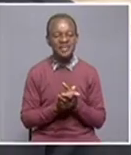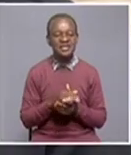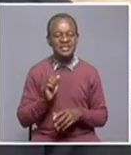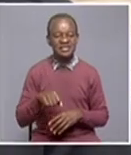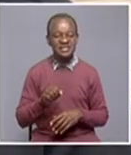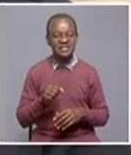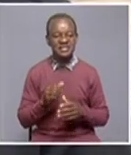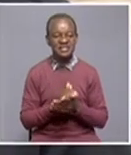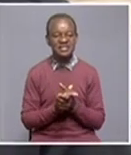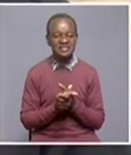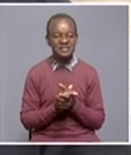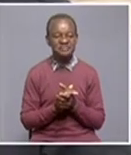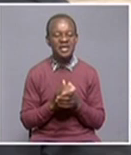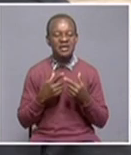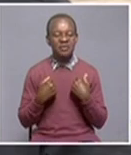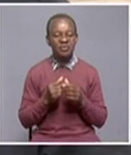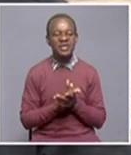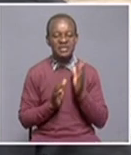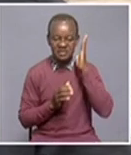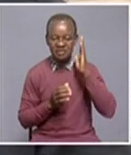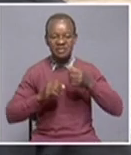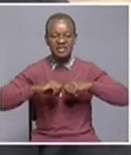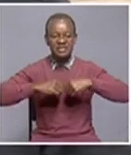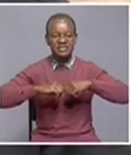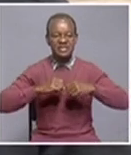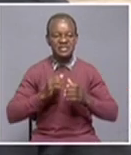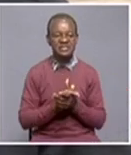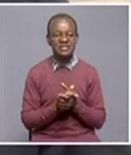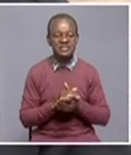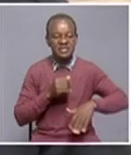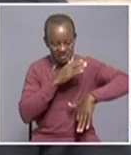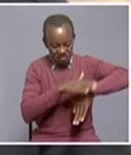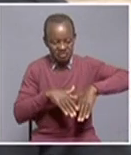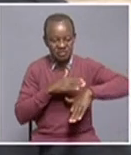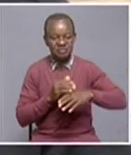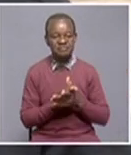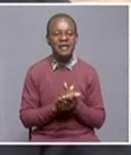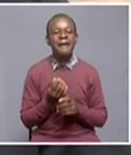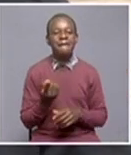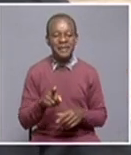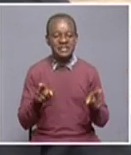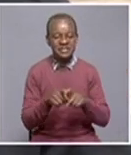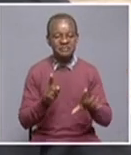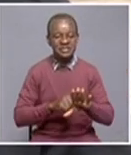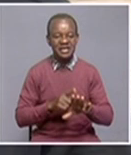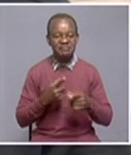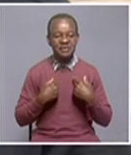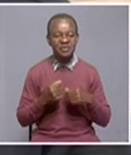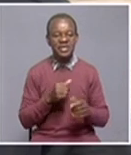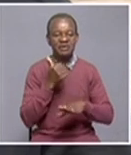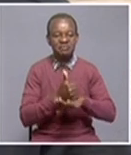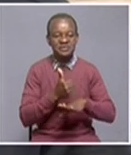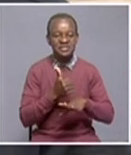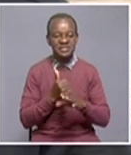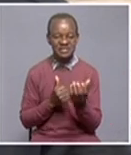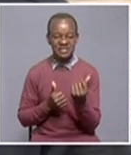a plethora of challenges, as a country, but we also have a number of opportunities. Right. One of them is